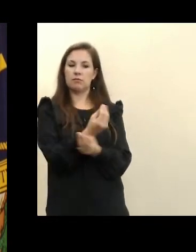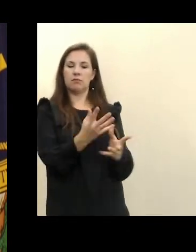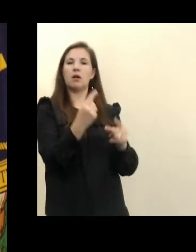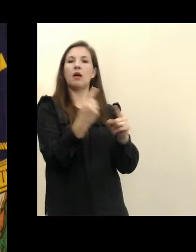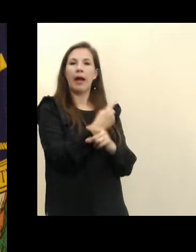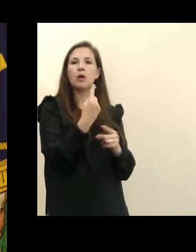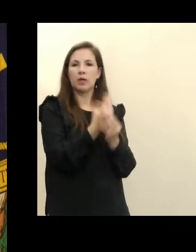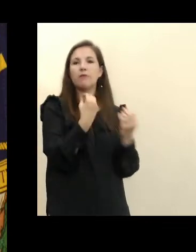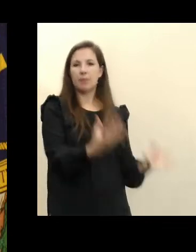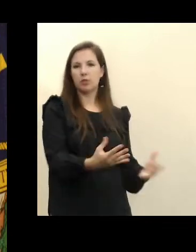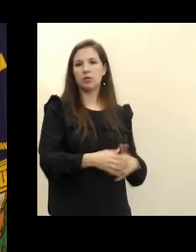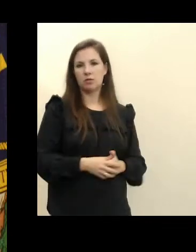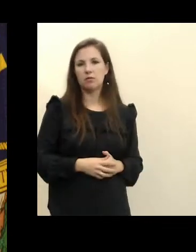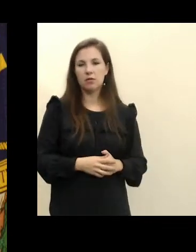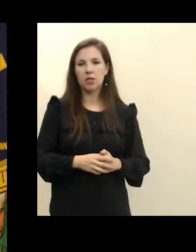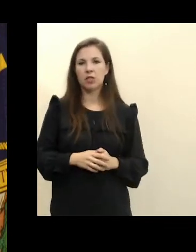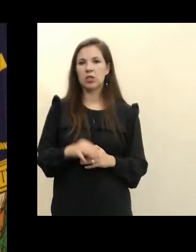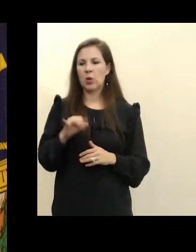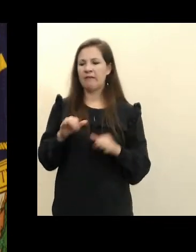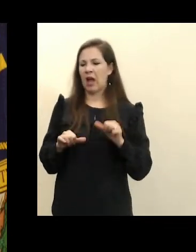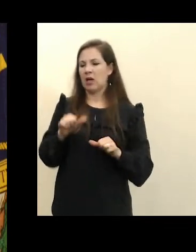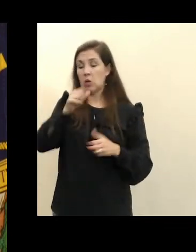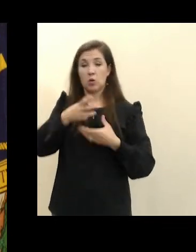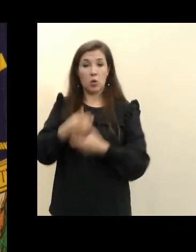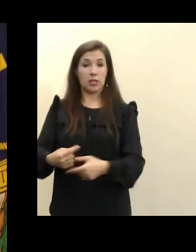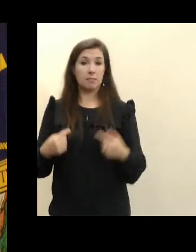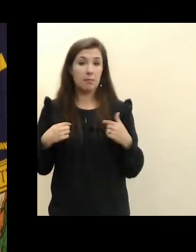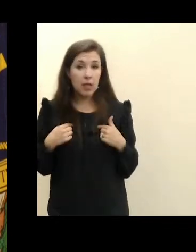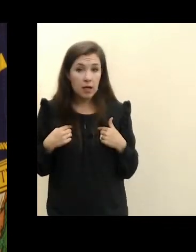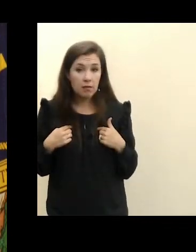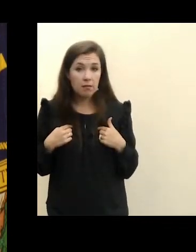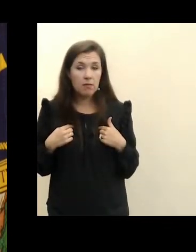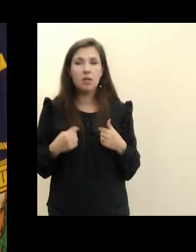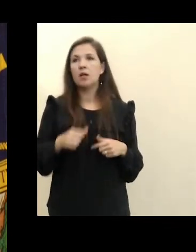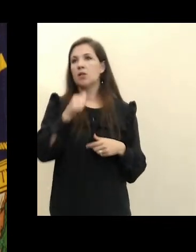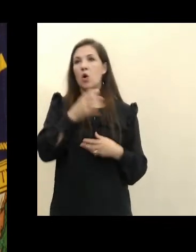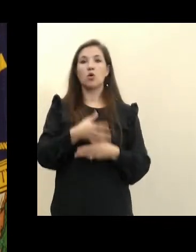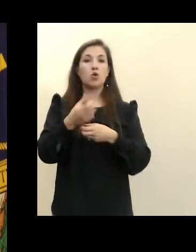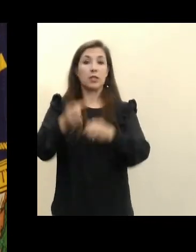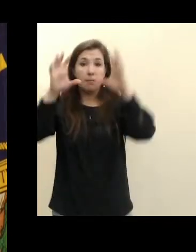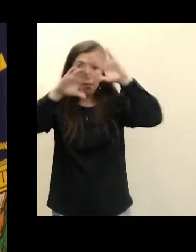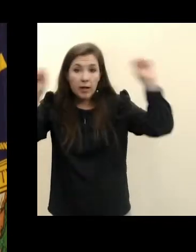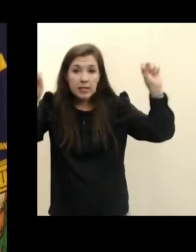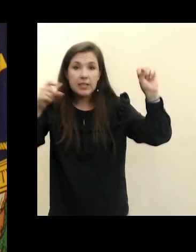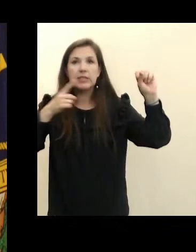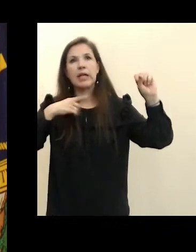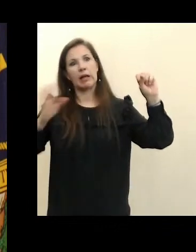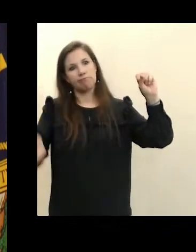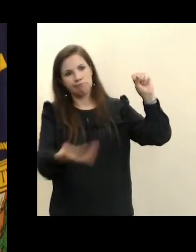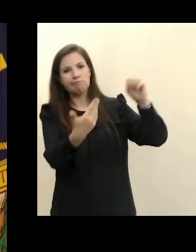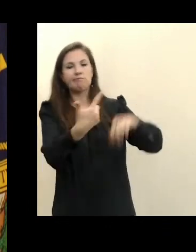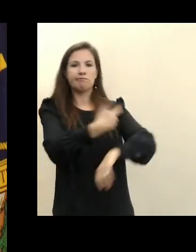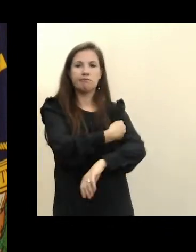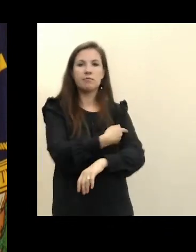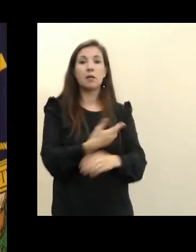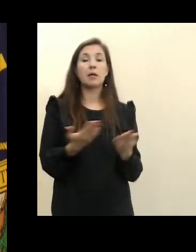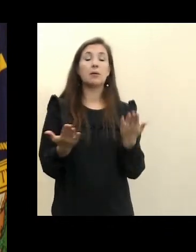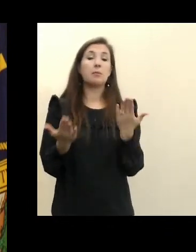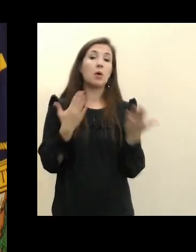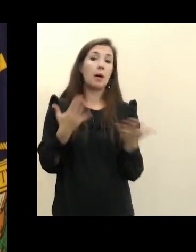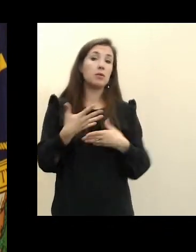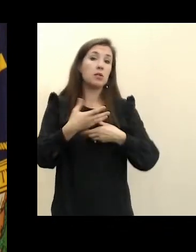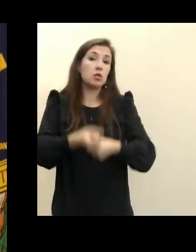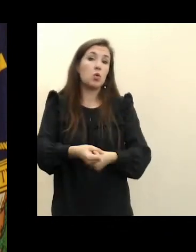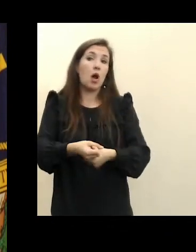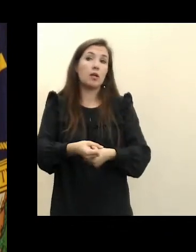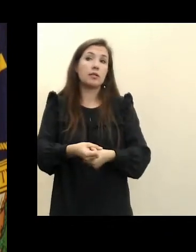information. So if they don't trust me, if they don't trust the president saying get vaccinated, perhaps they